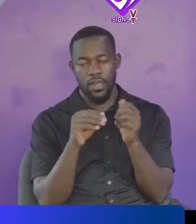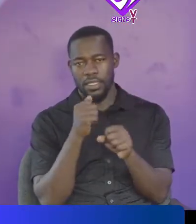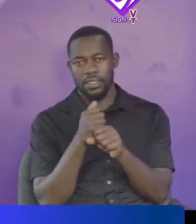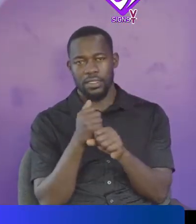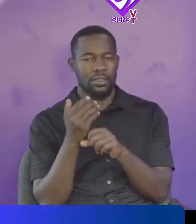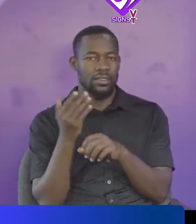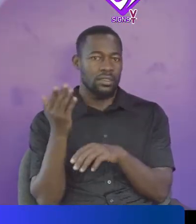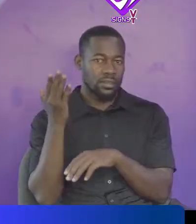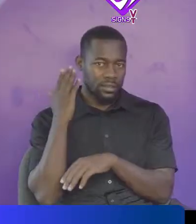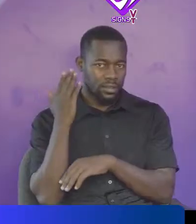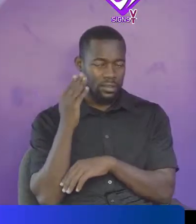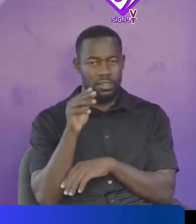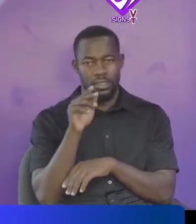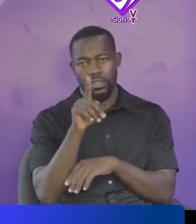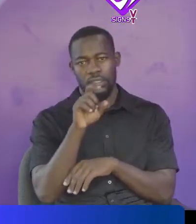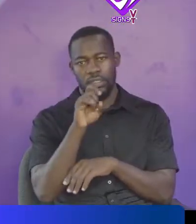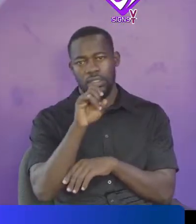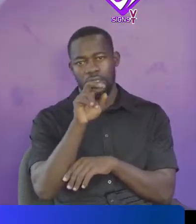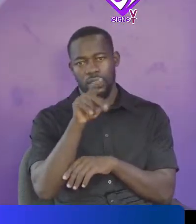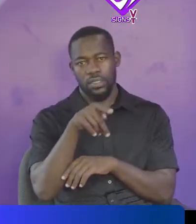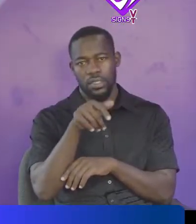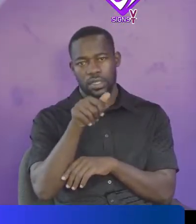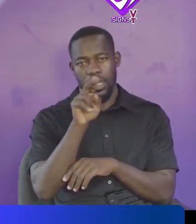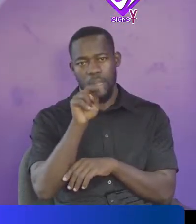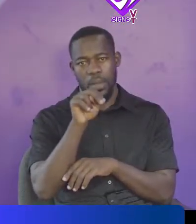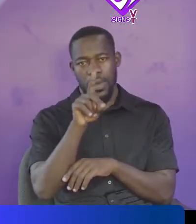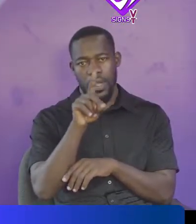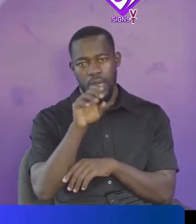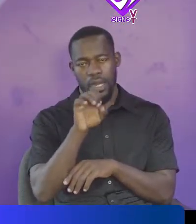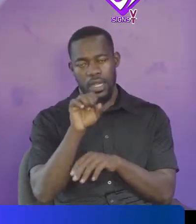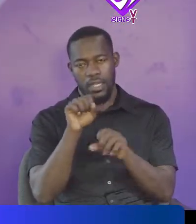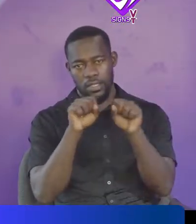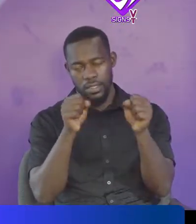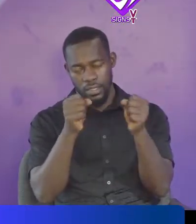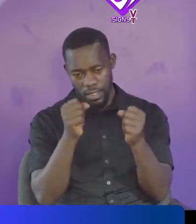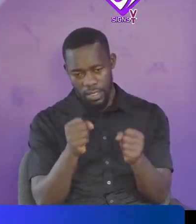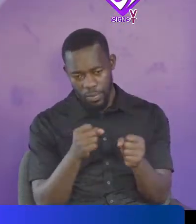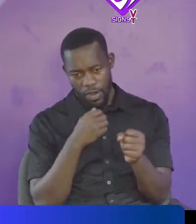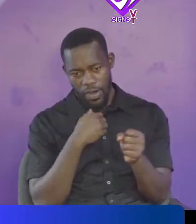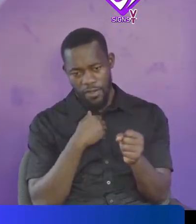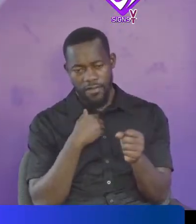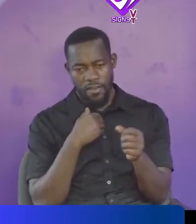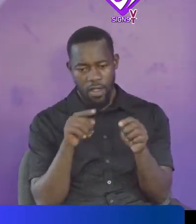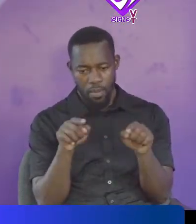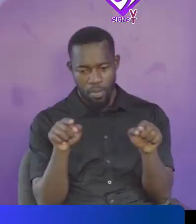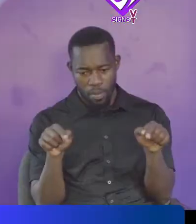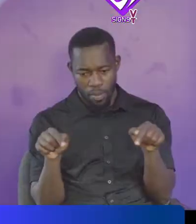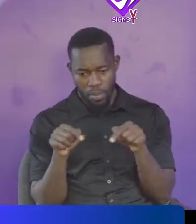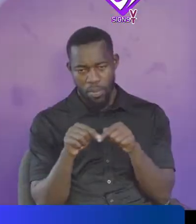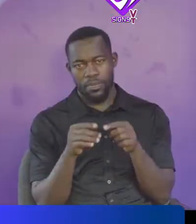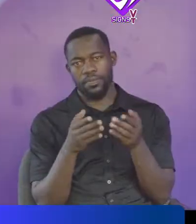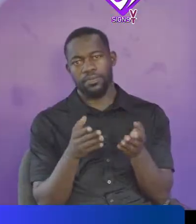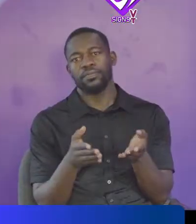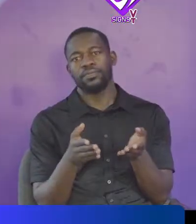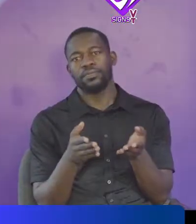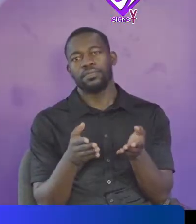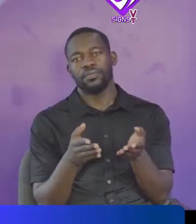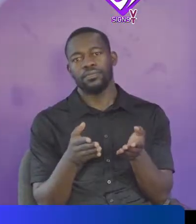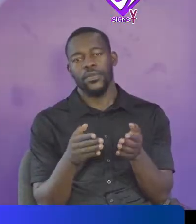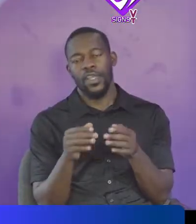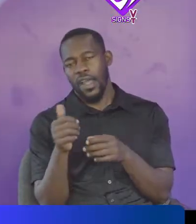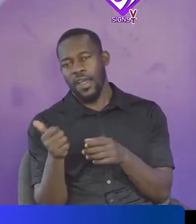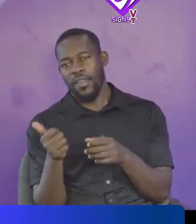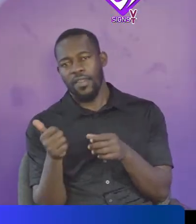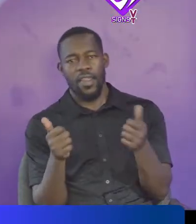kipande system. The kipande system. The box is there, it is displayed. Yeah. So apart from that, other collections